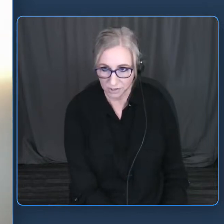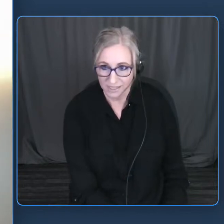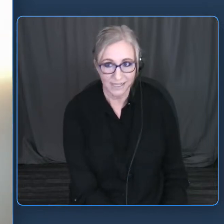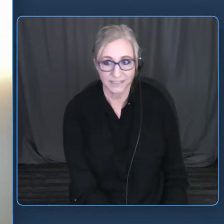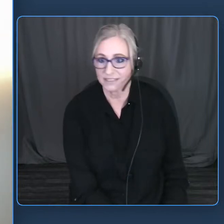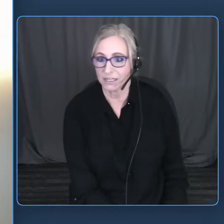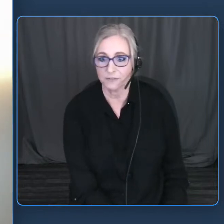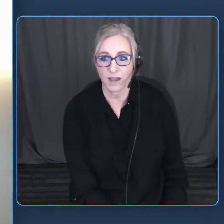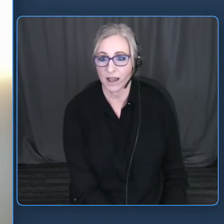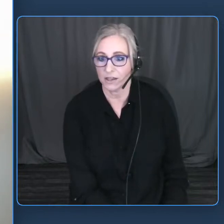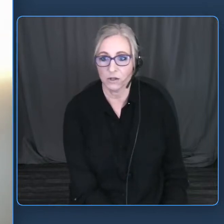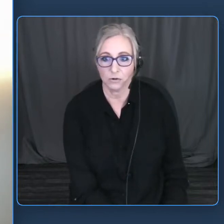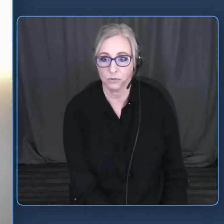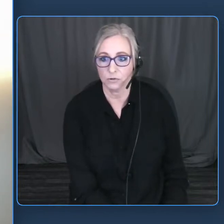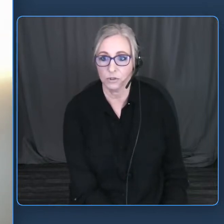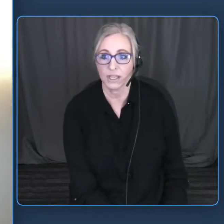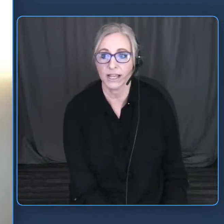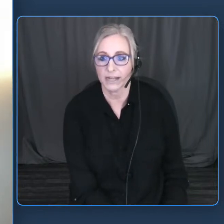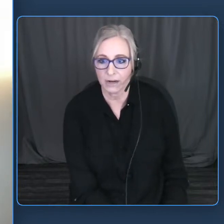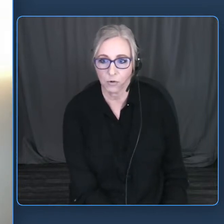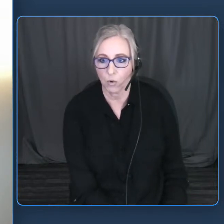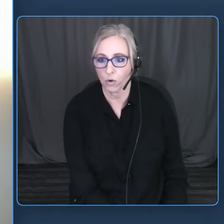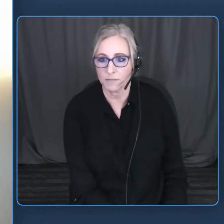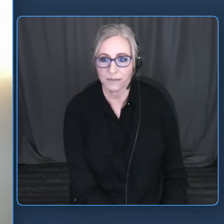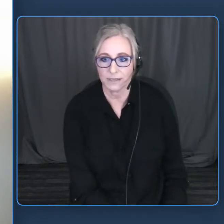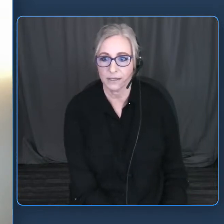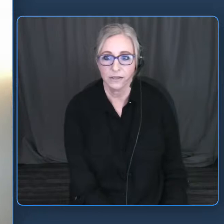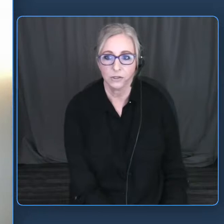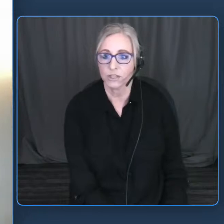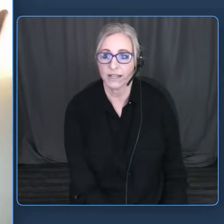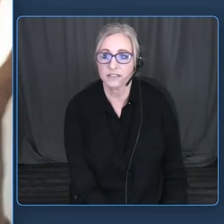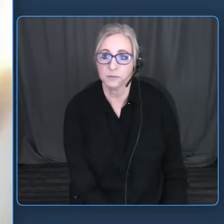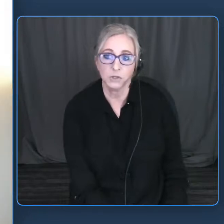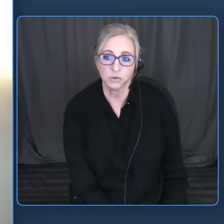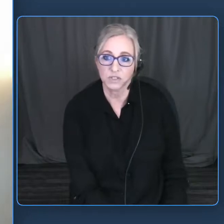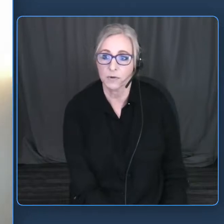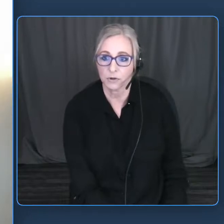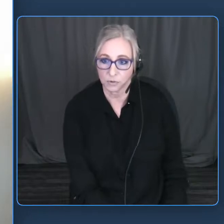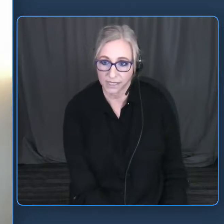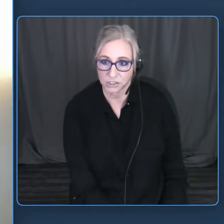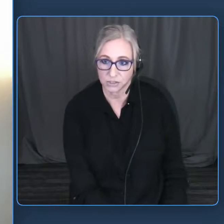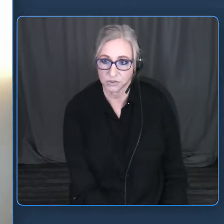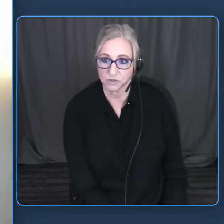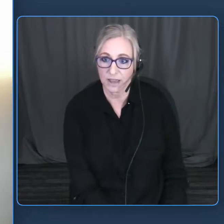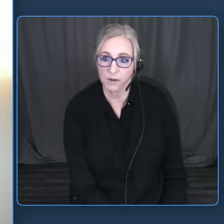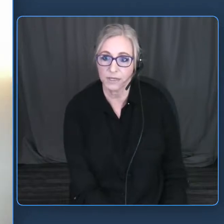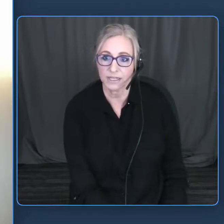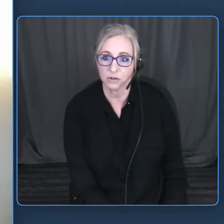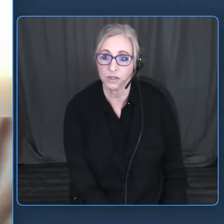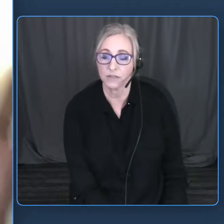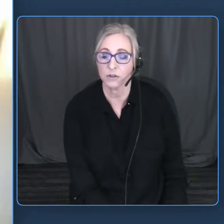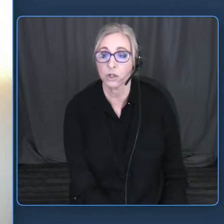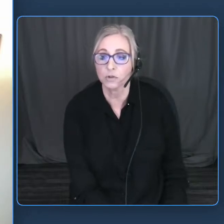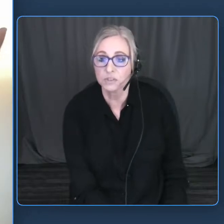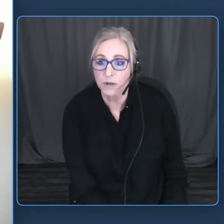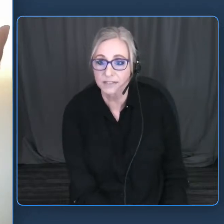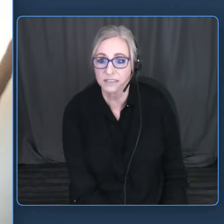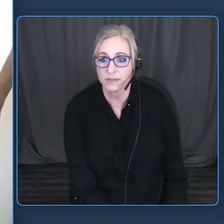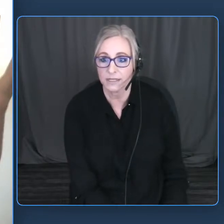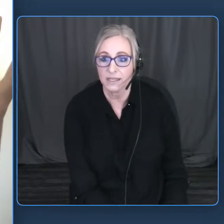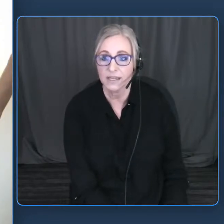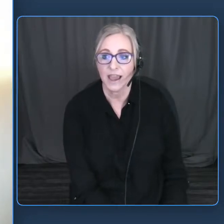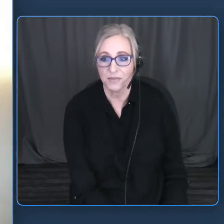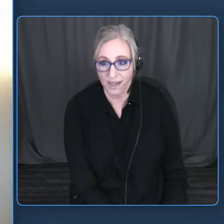where to look instead of, looking at an arrow or maybe looking at some other location. So that way we can look, they're close